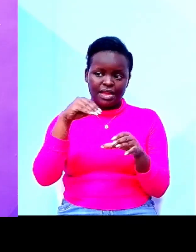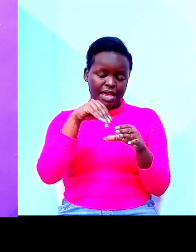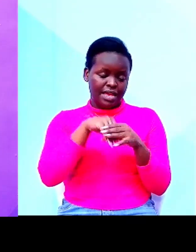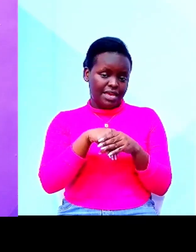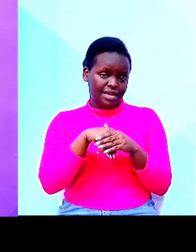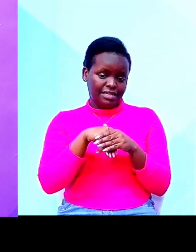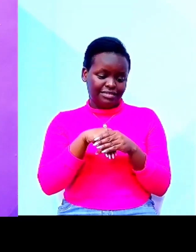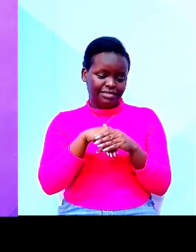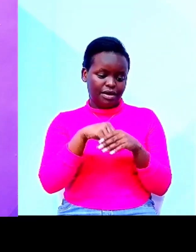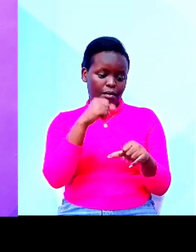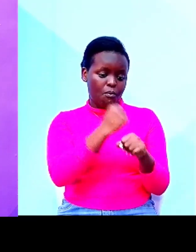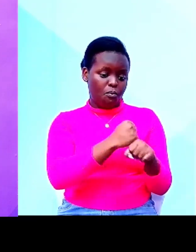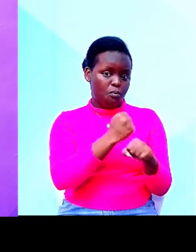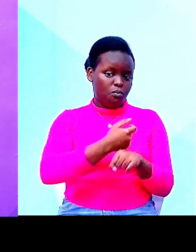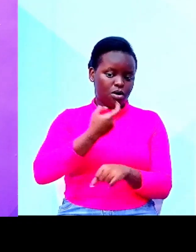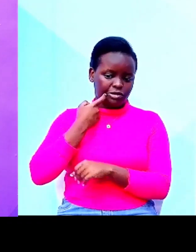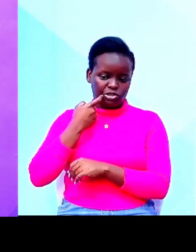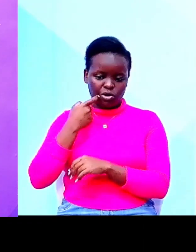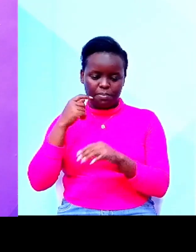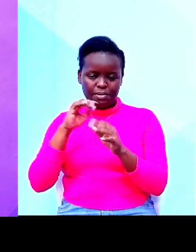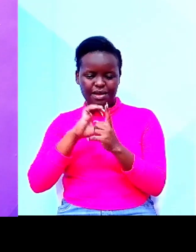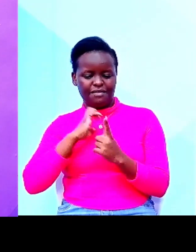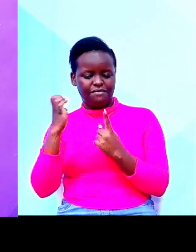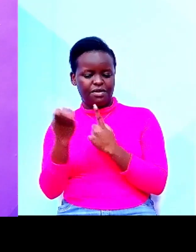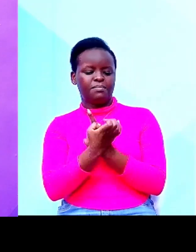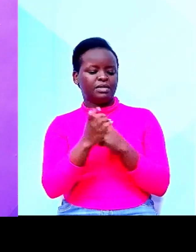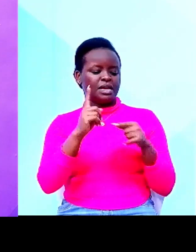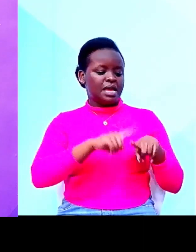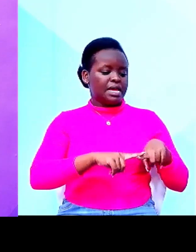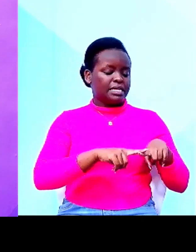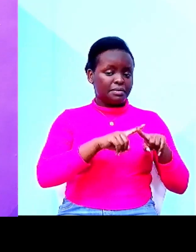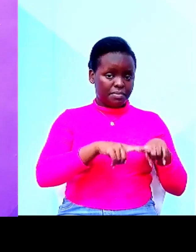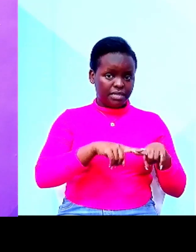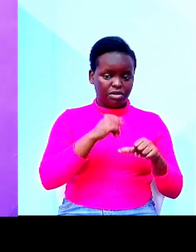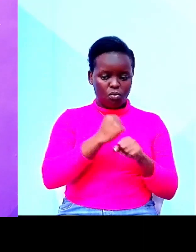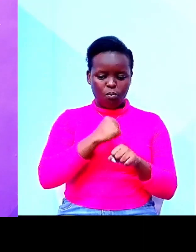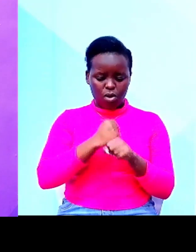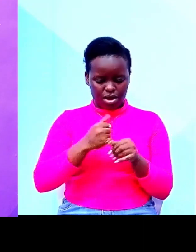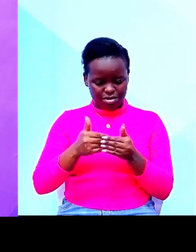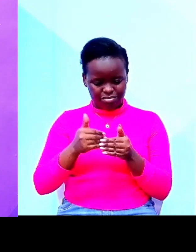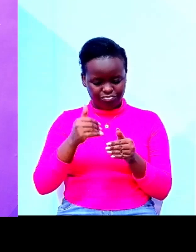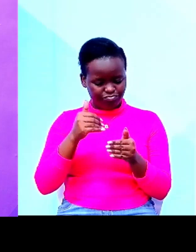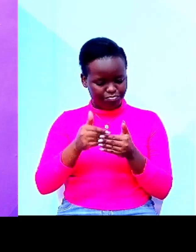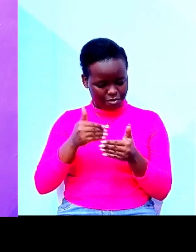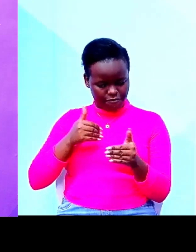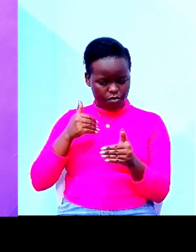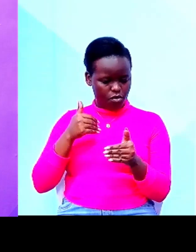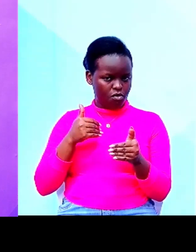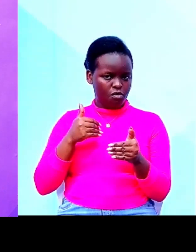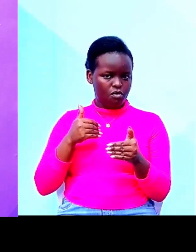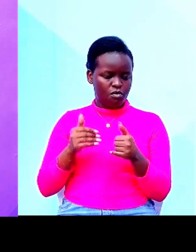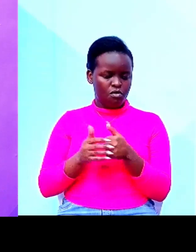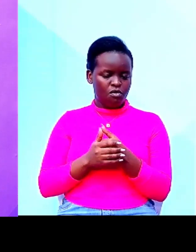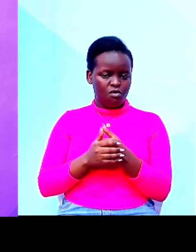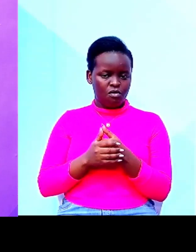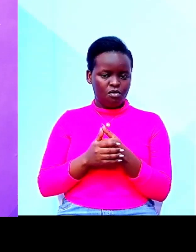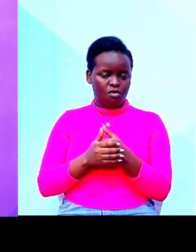a workshop environment, depending on the work I was doing before I was diagnosed with epilepsy. So